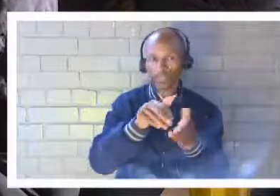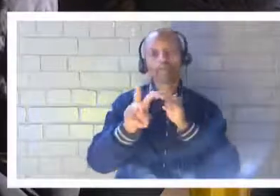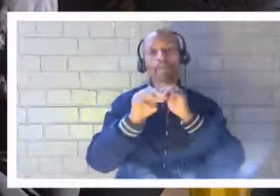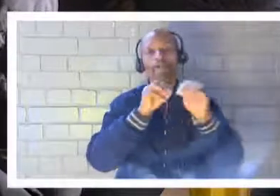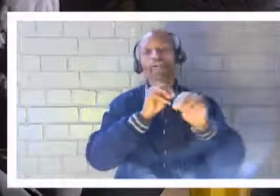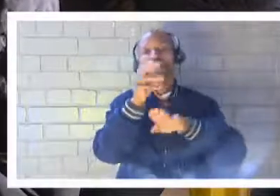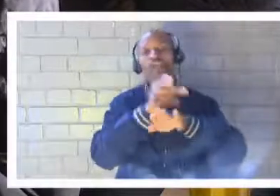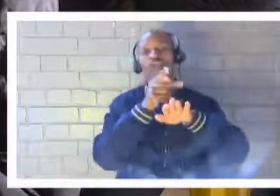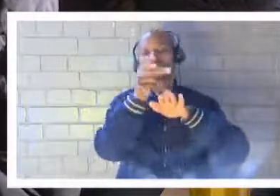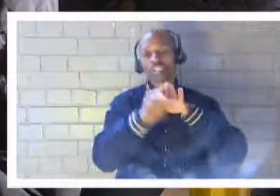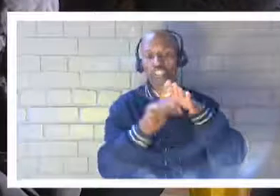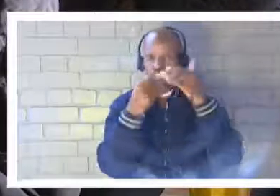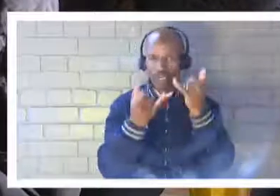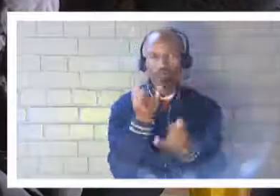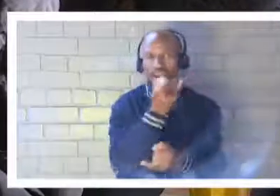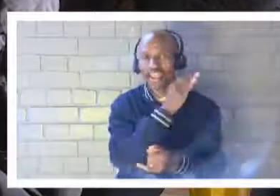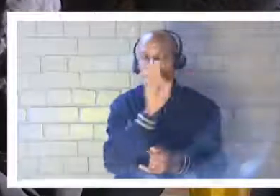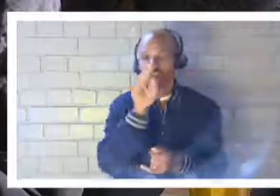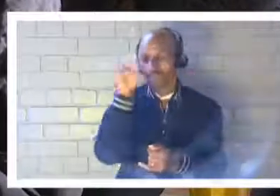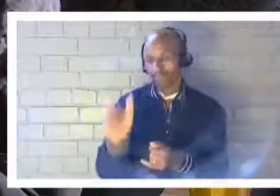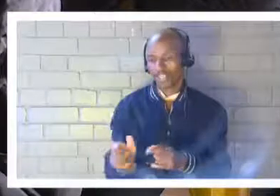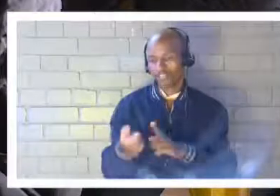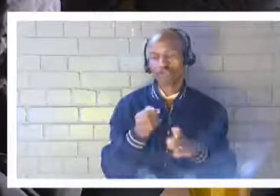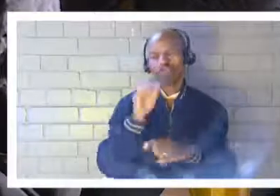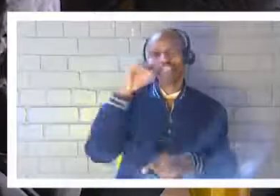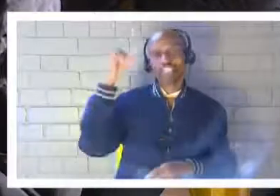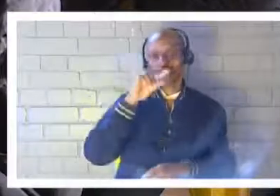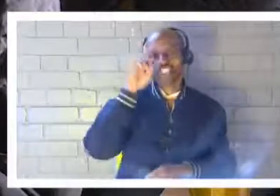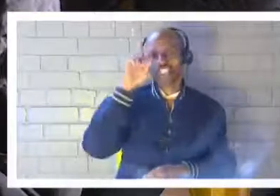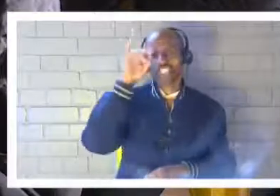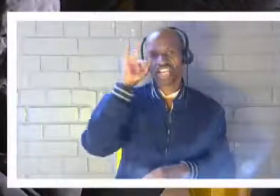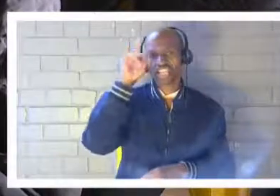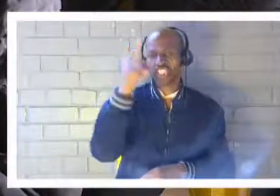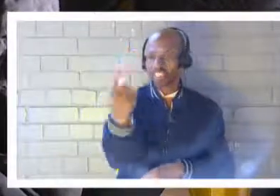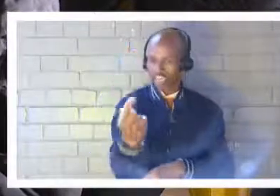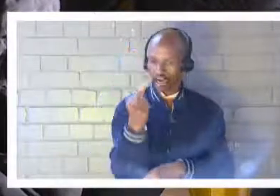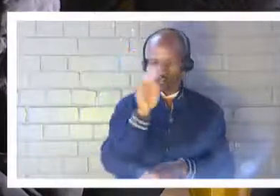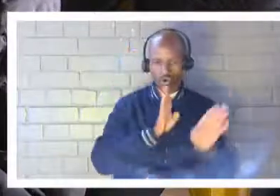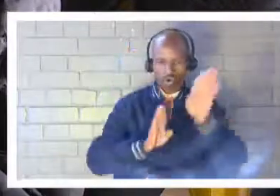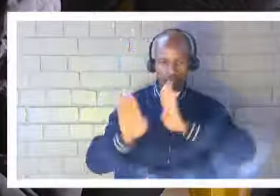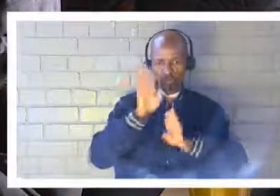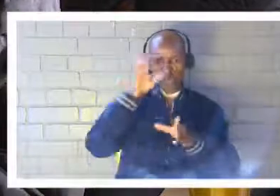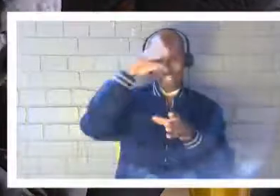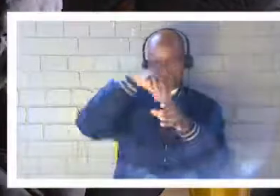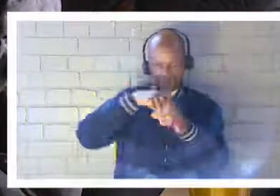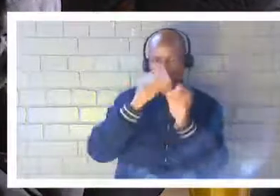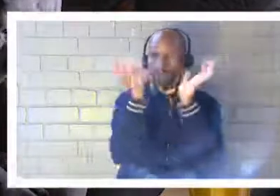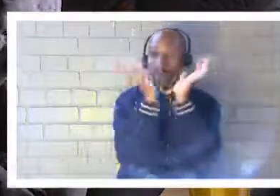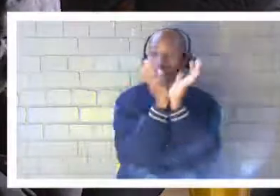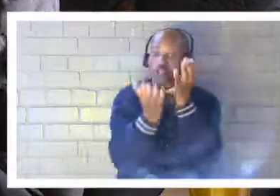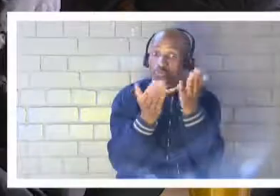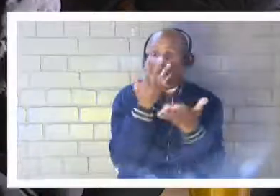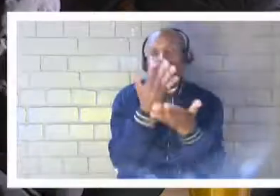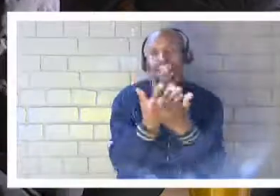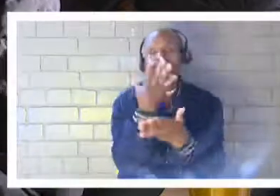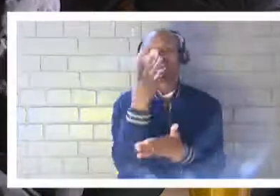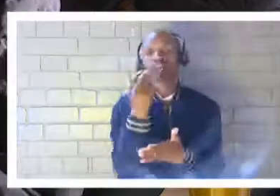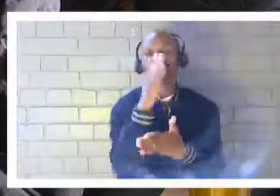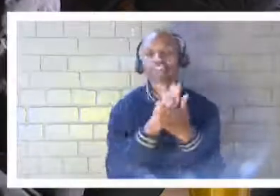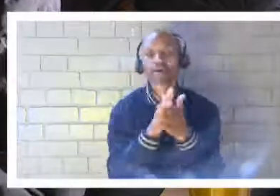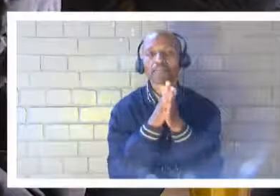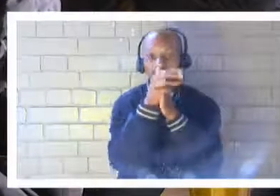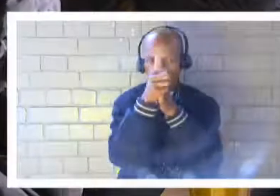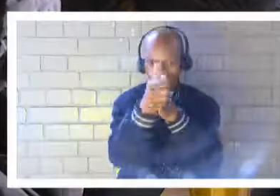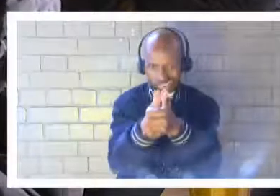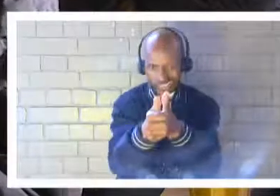the project. And therefore, then if maybe somebody from GDIT can come on board and be part of these meetings, then at least we can have some direction